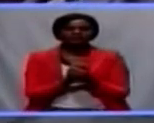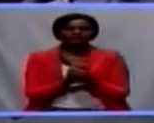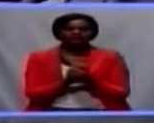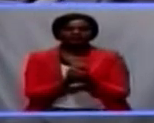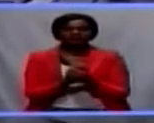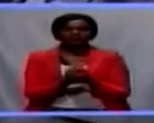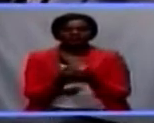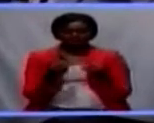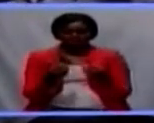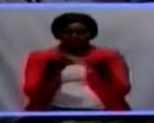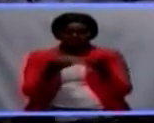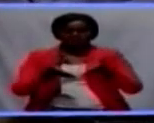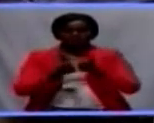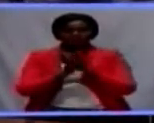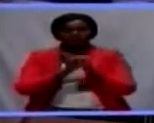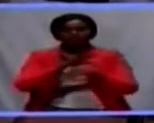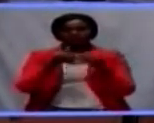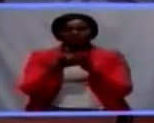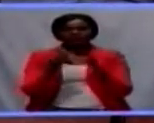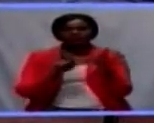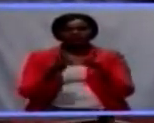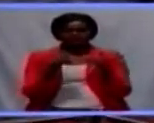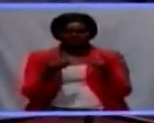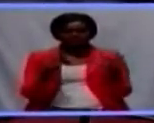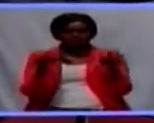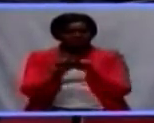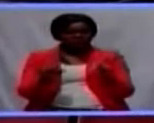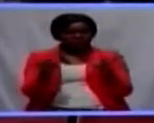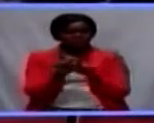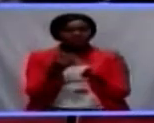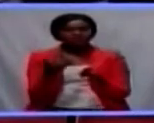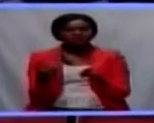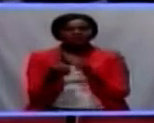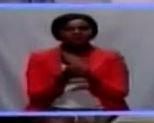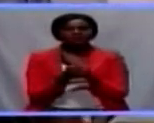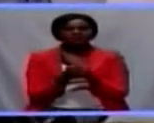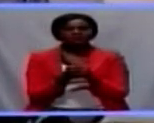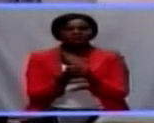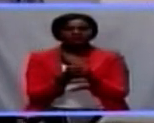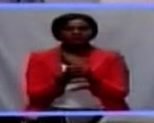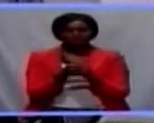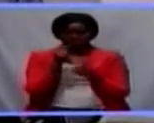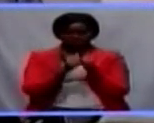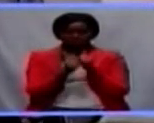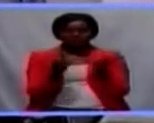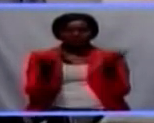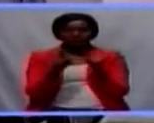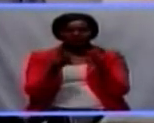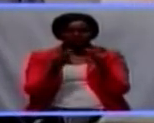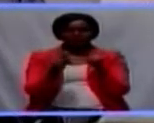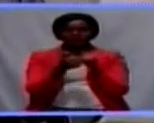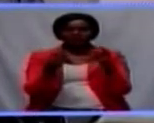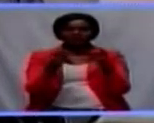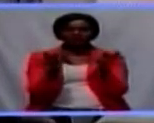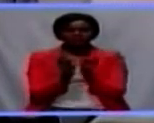I want to urge all taxpayers to take advantage of this window, because when we get to the other side, I think it will